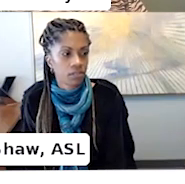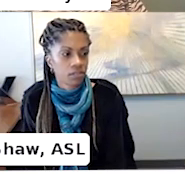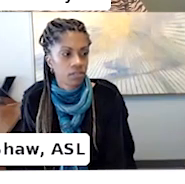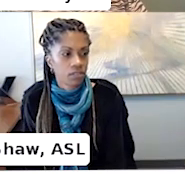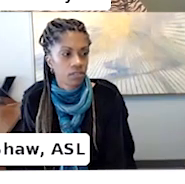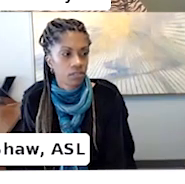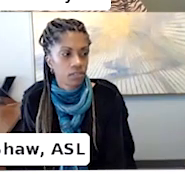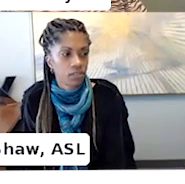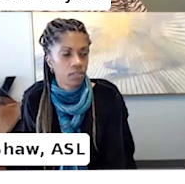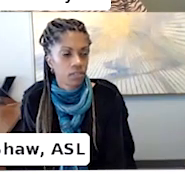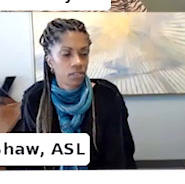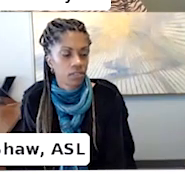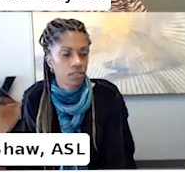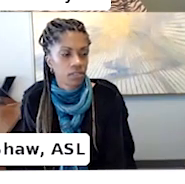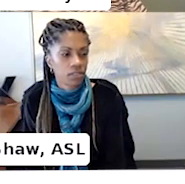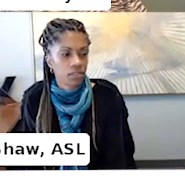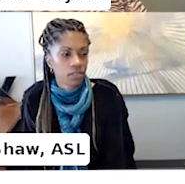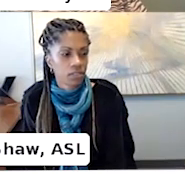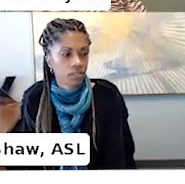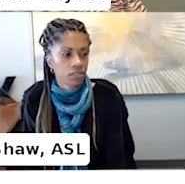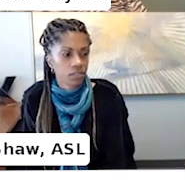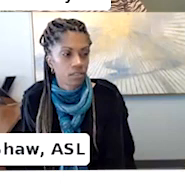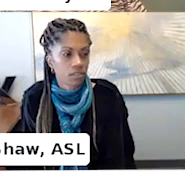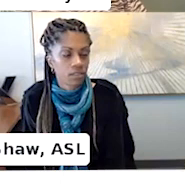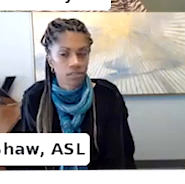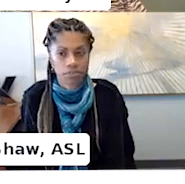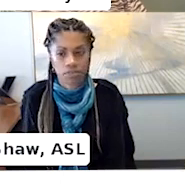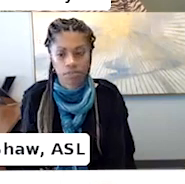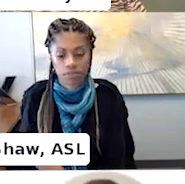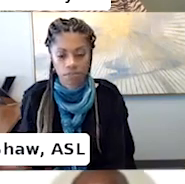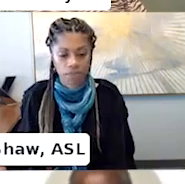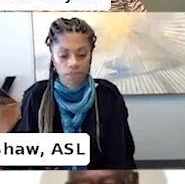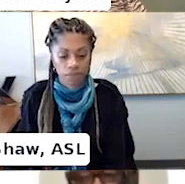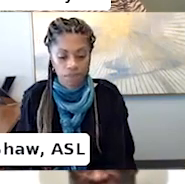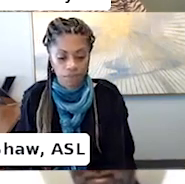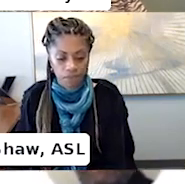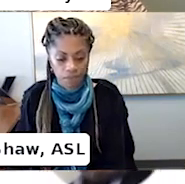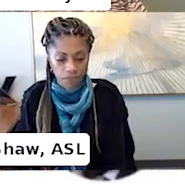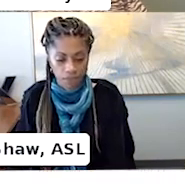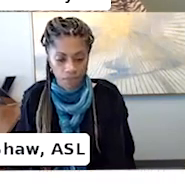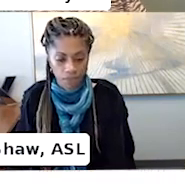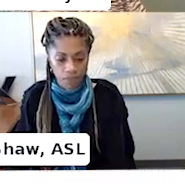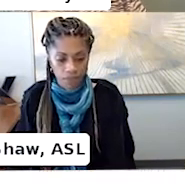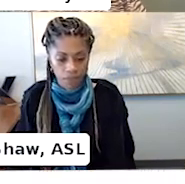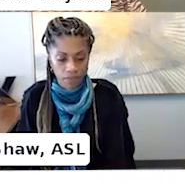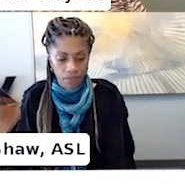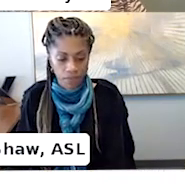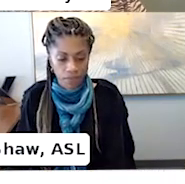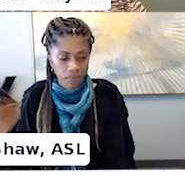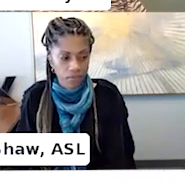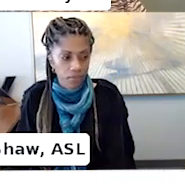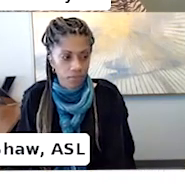black or white, is not what you need to be focusing on. Yeah. Well, I'll tell you what, I've got a whole different view of you.